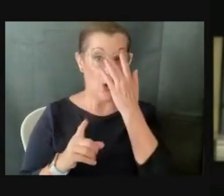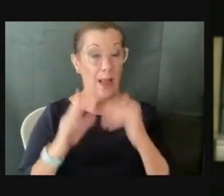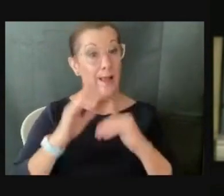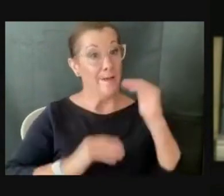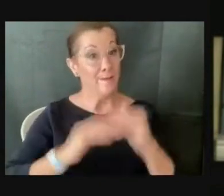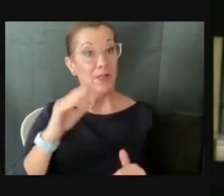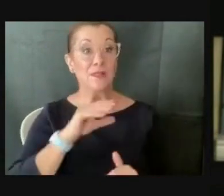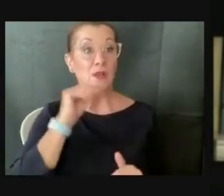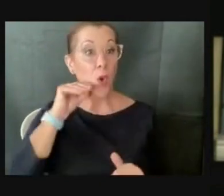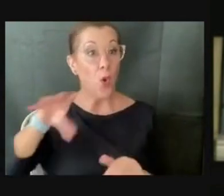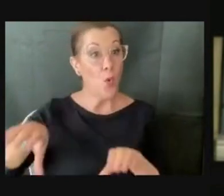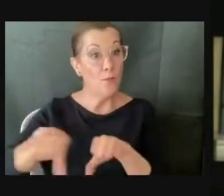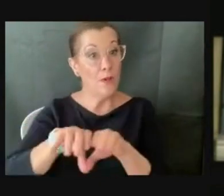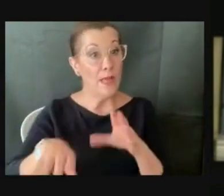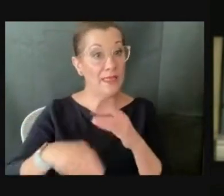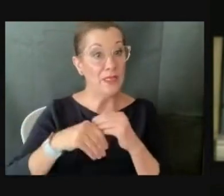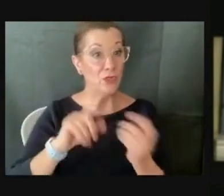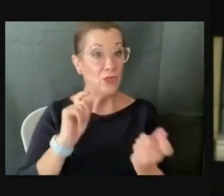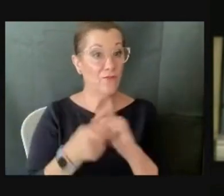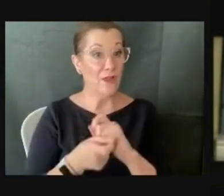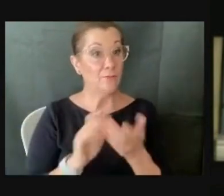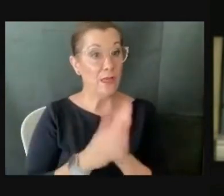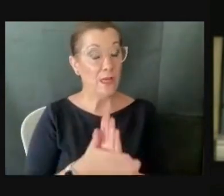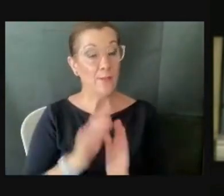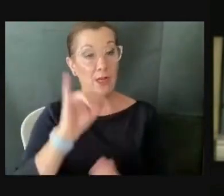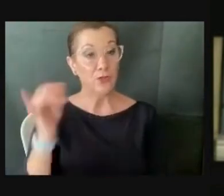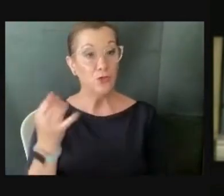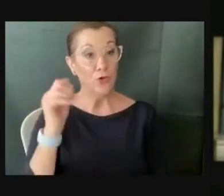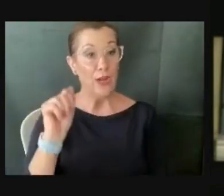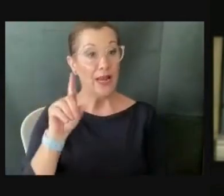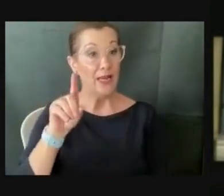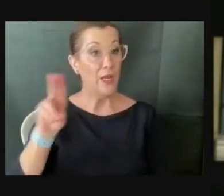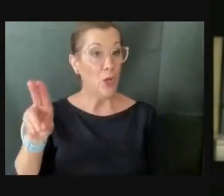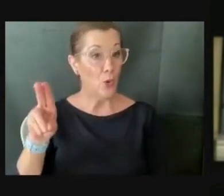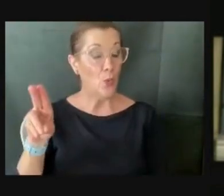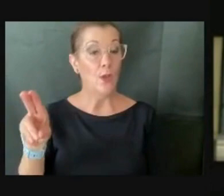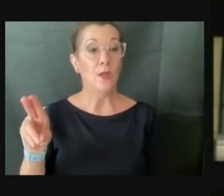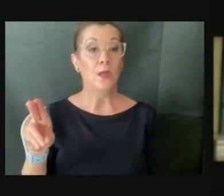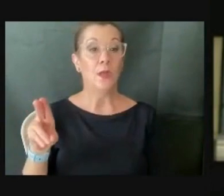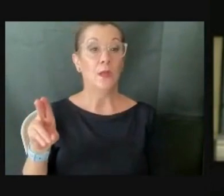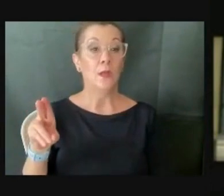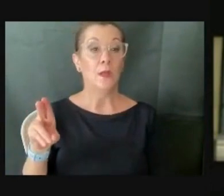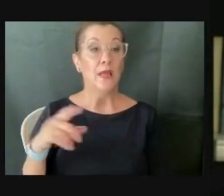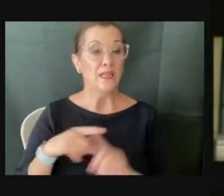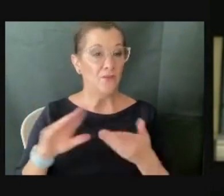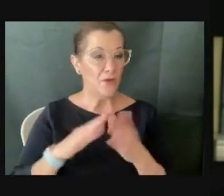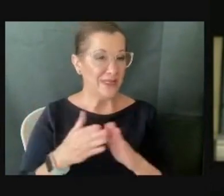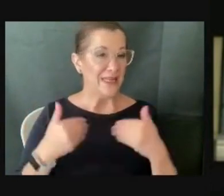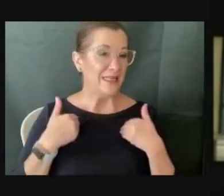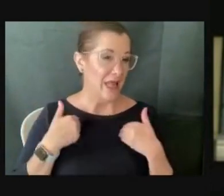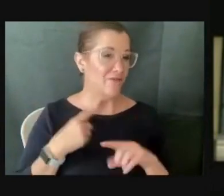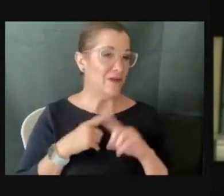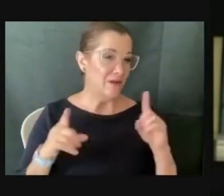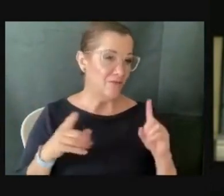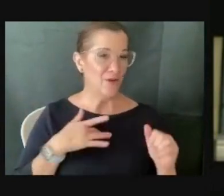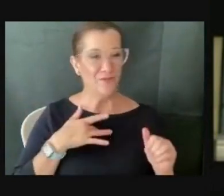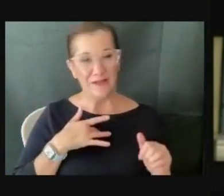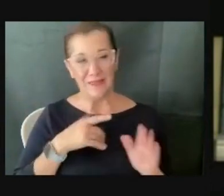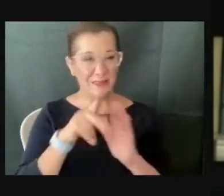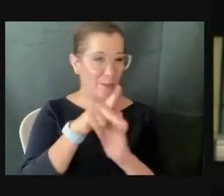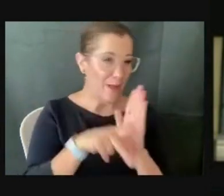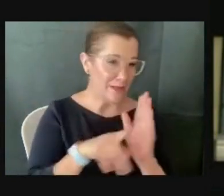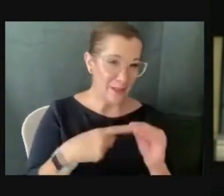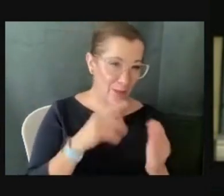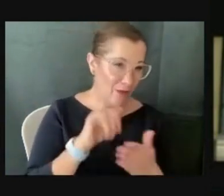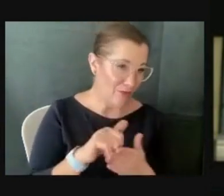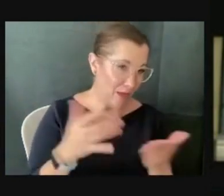home additions to convert them into junior ADUs, and different cities have different feelings and policies about that.